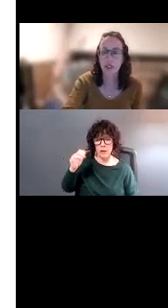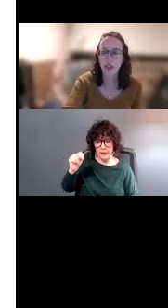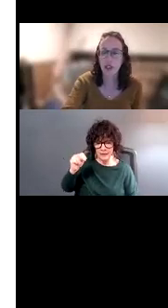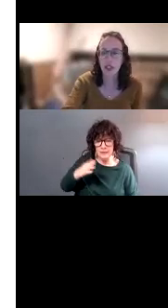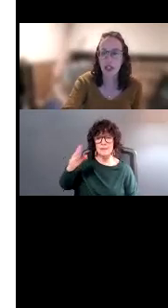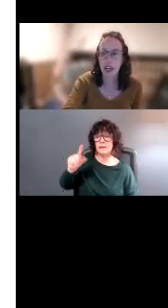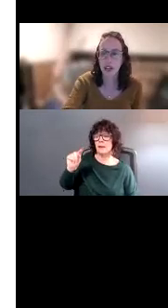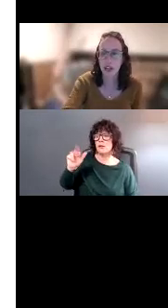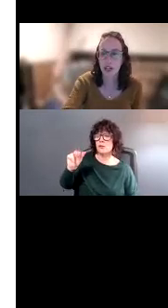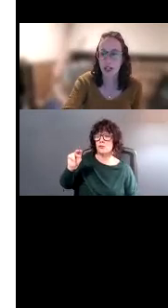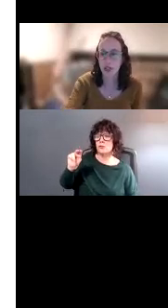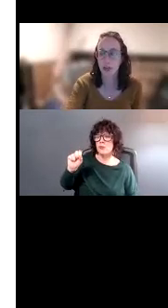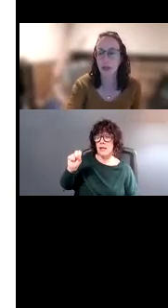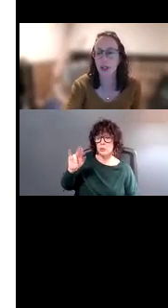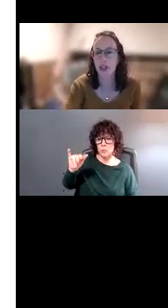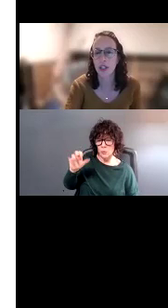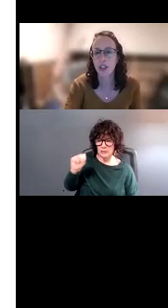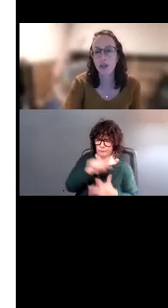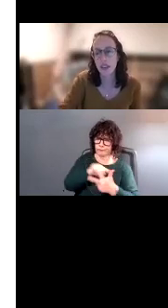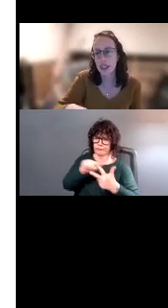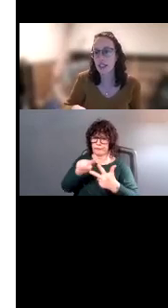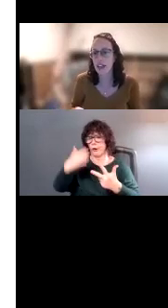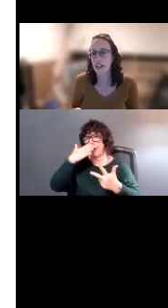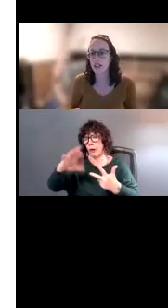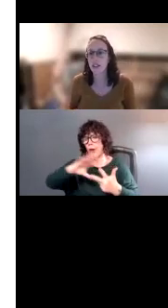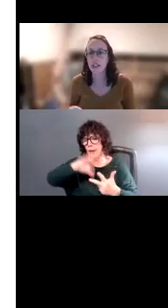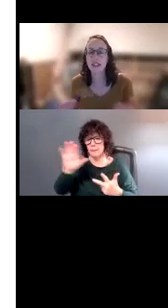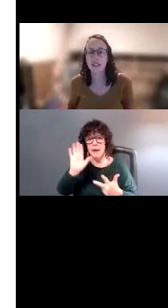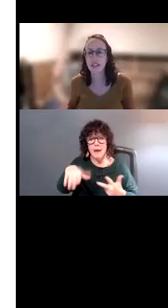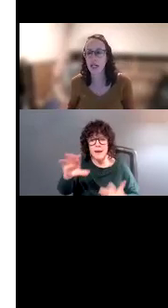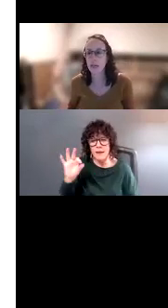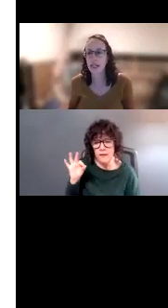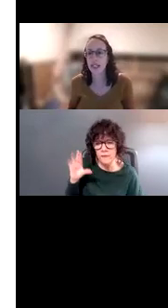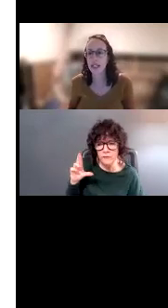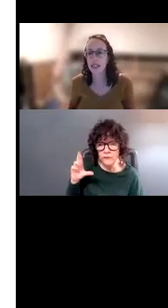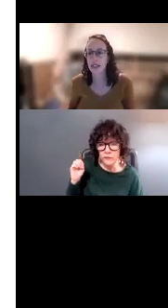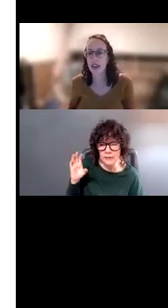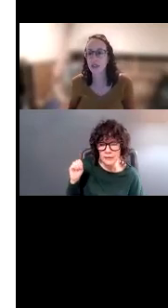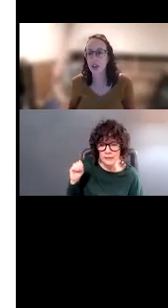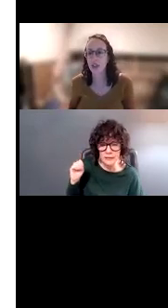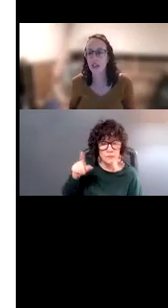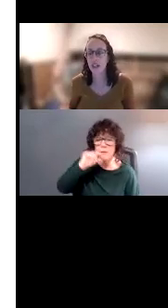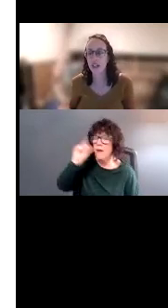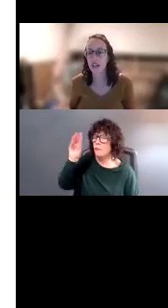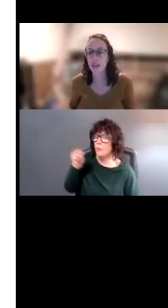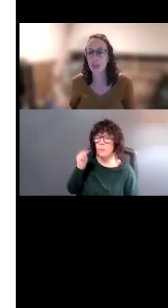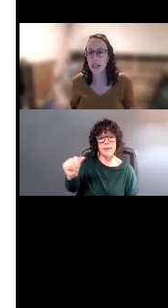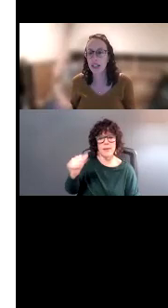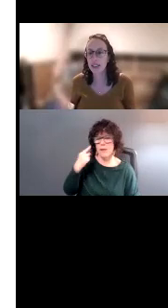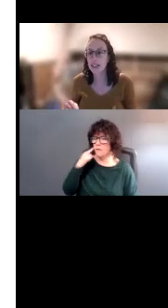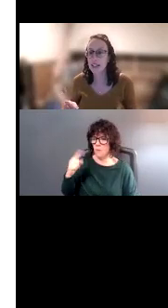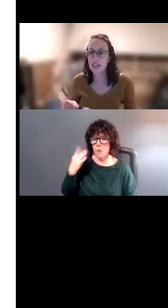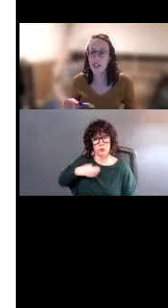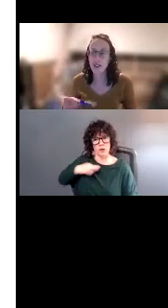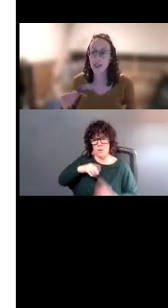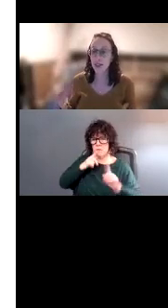If after looking at your credit report, you see that there is some identity theft on there